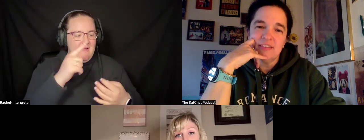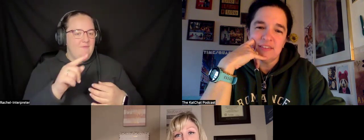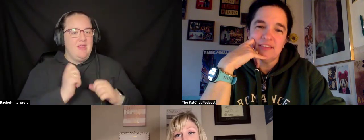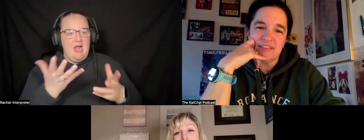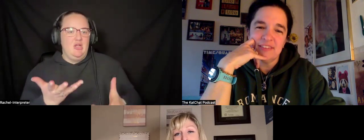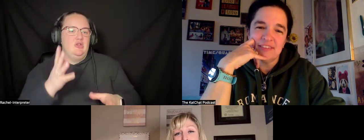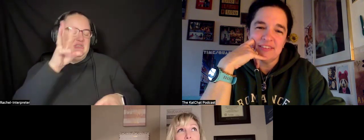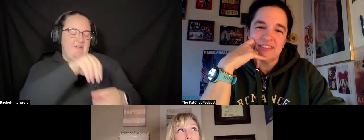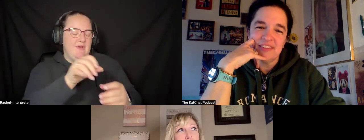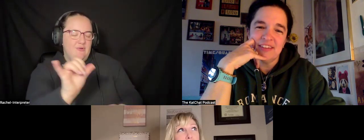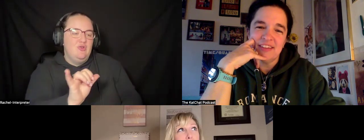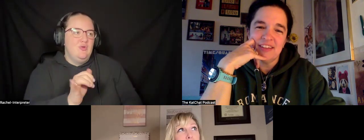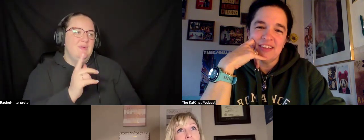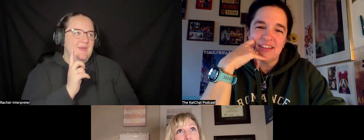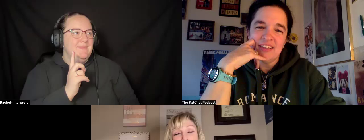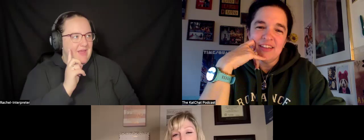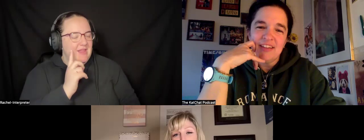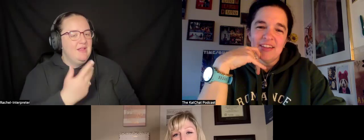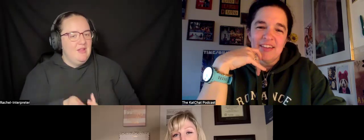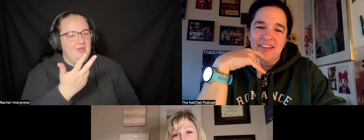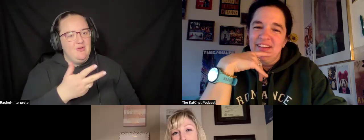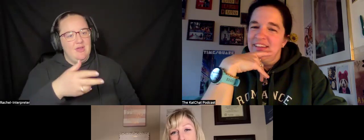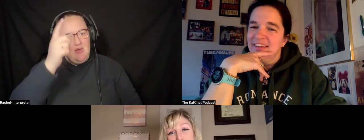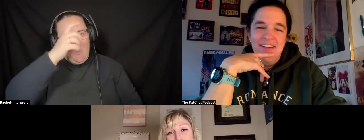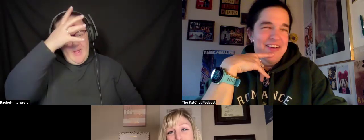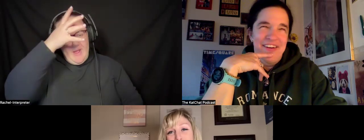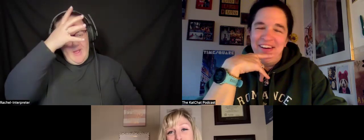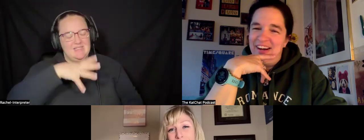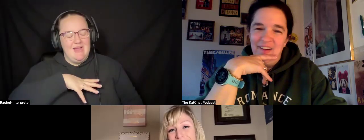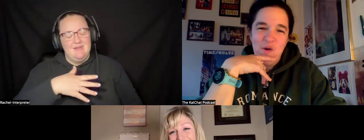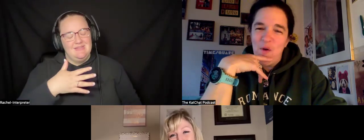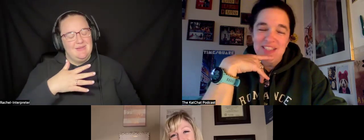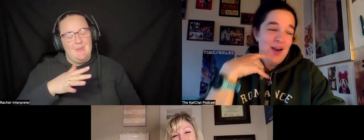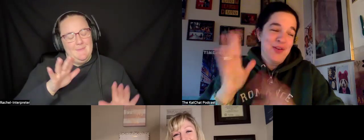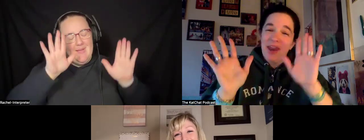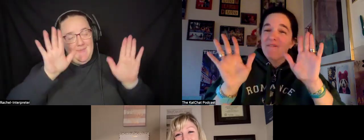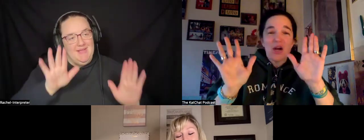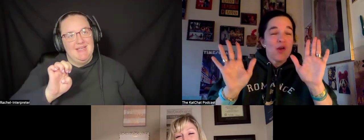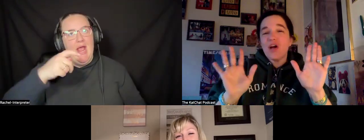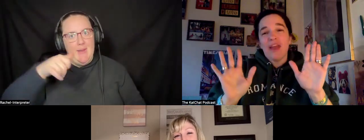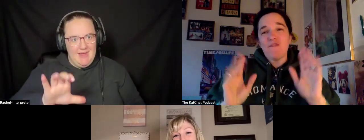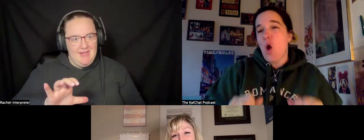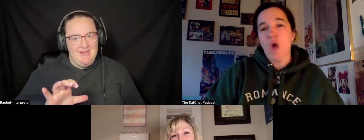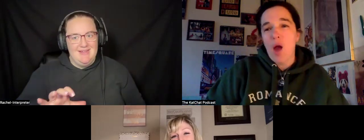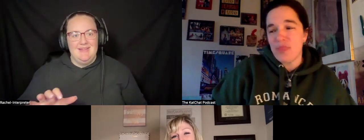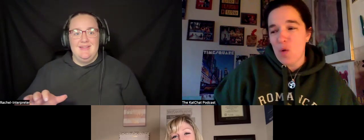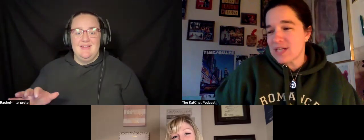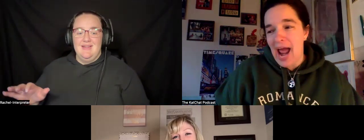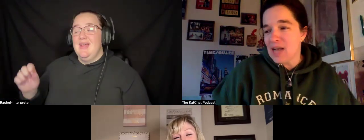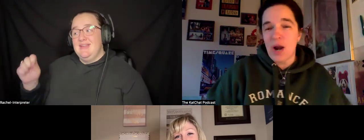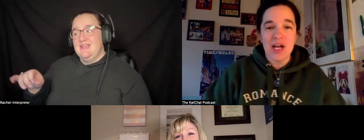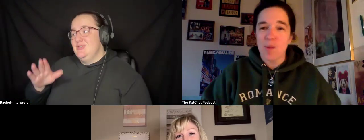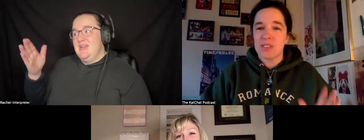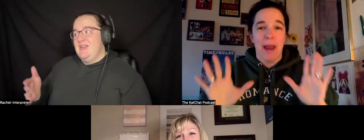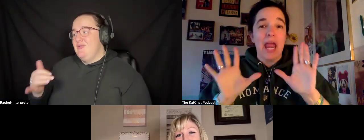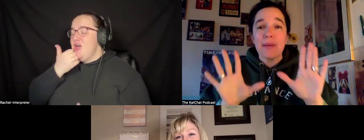that too. But probably the three wise men photo op was pretty uh, epic. let me go look at let me go on with those